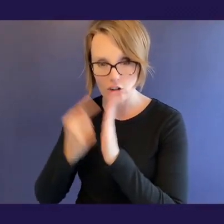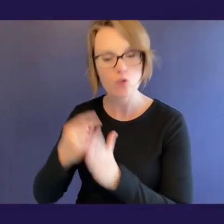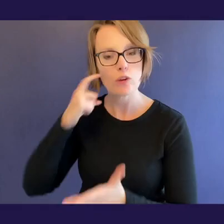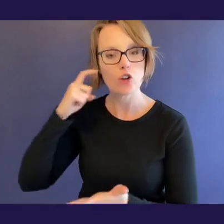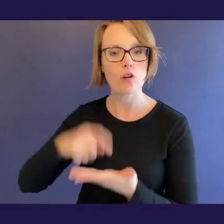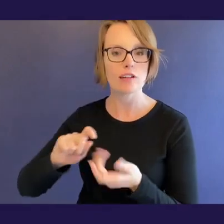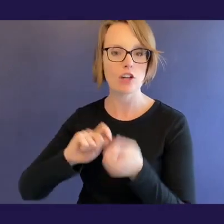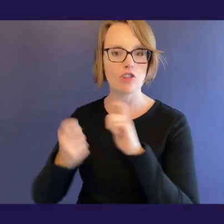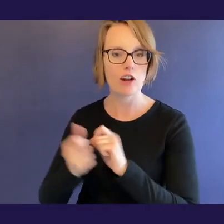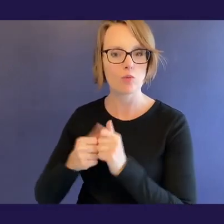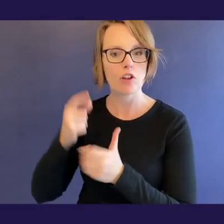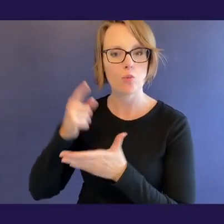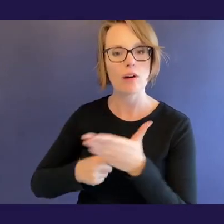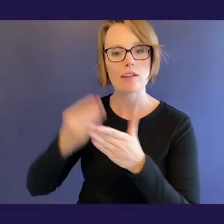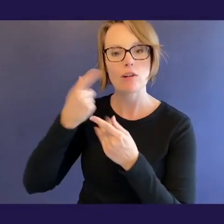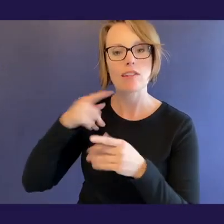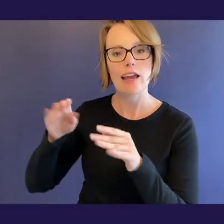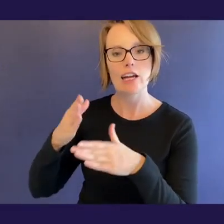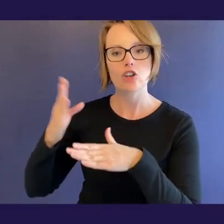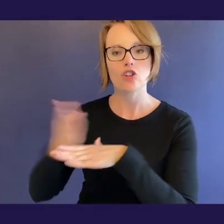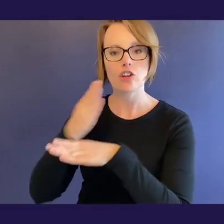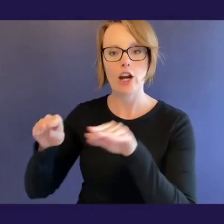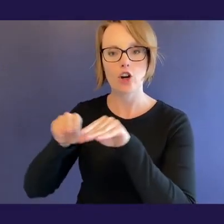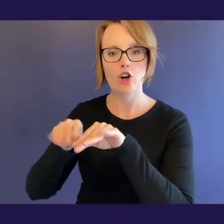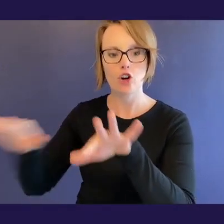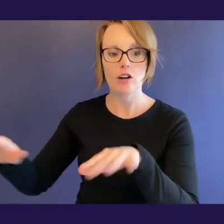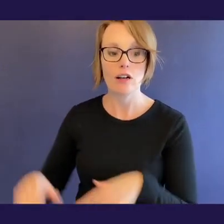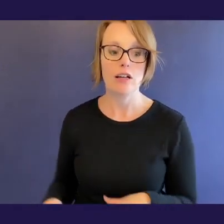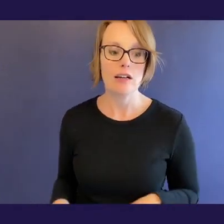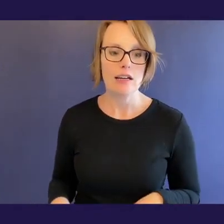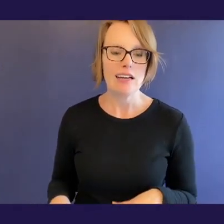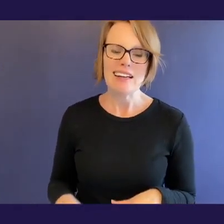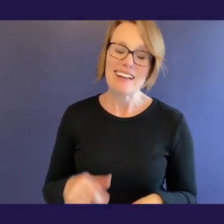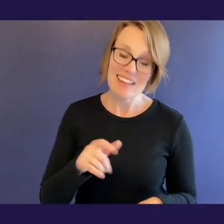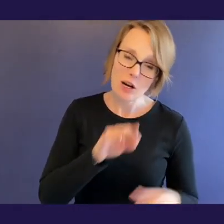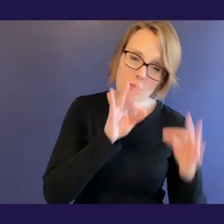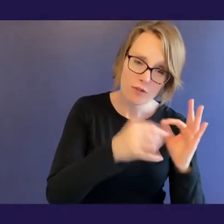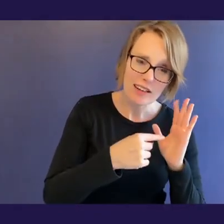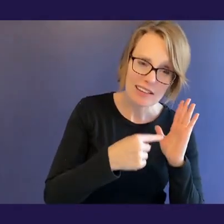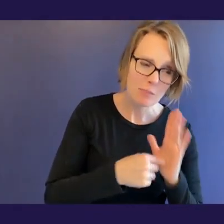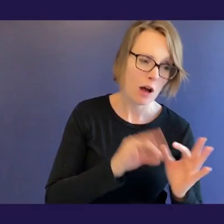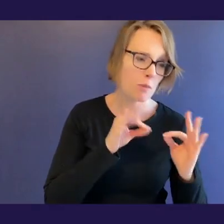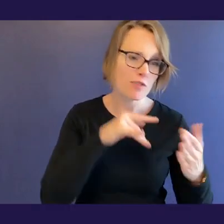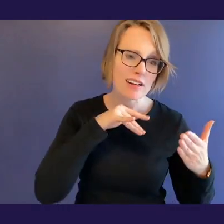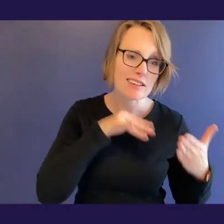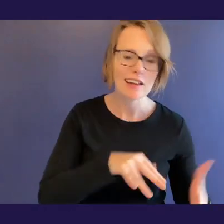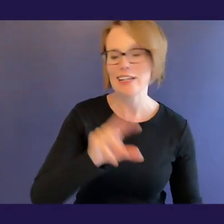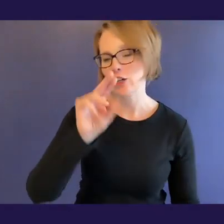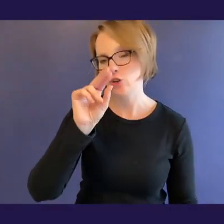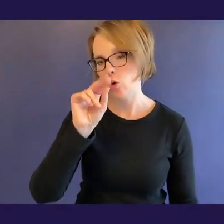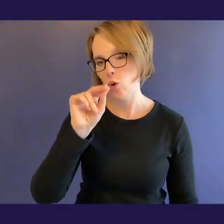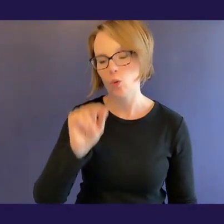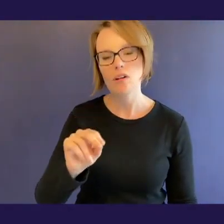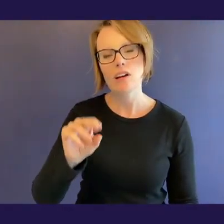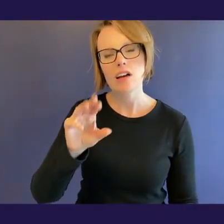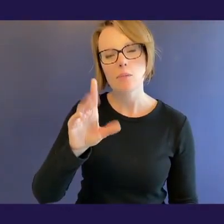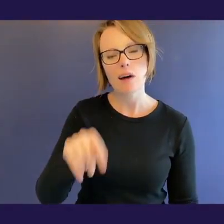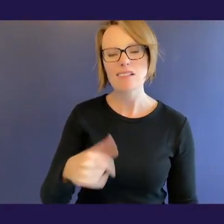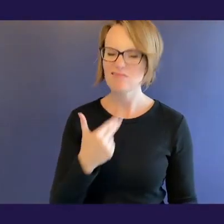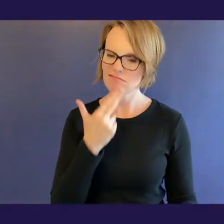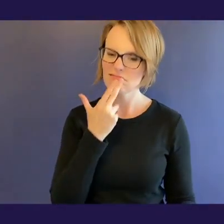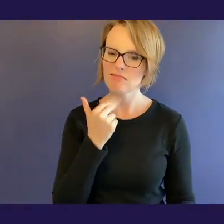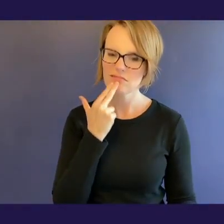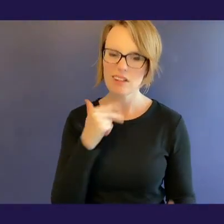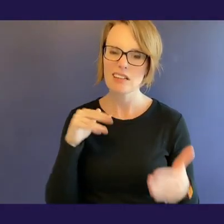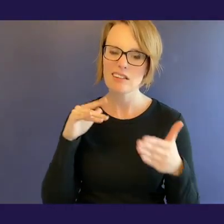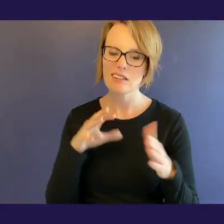health study design environment, but it's something that at least gives us an exemplar